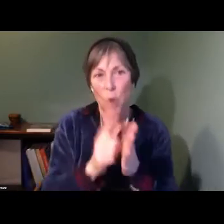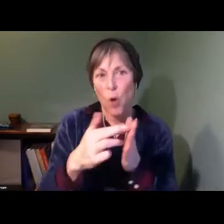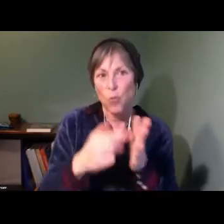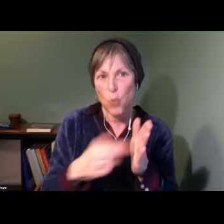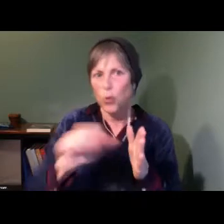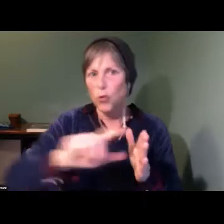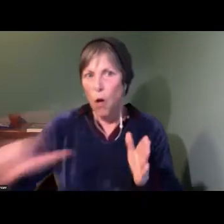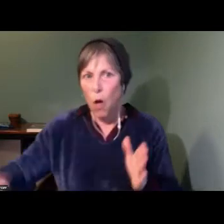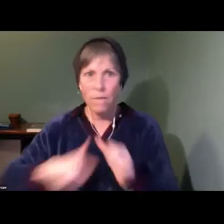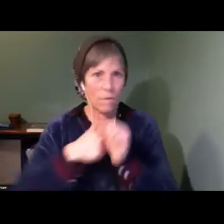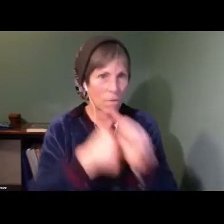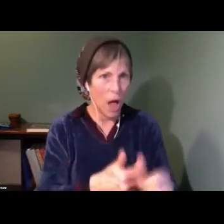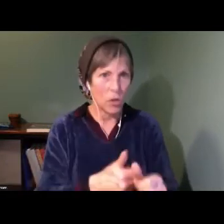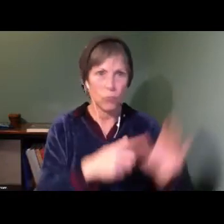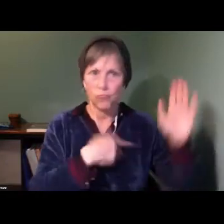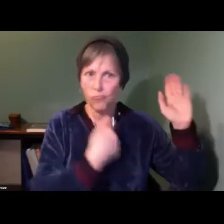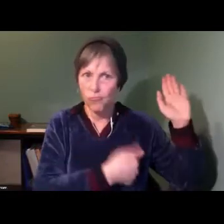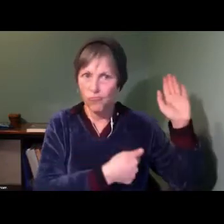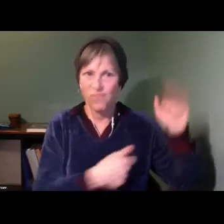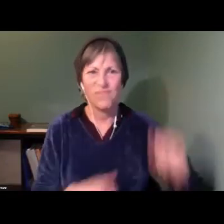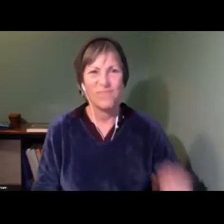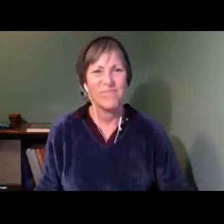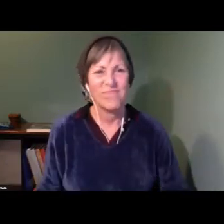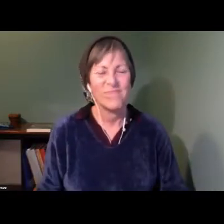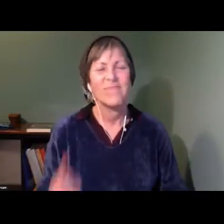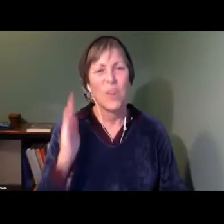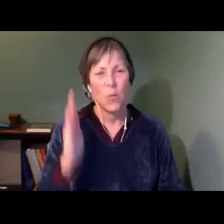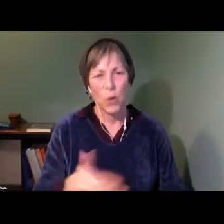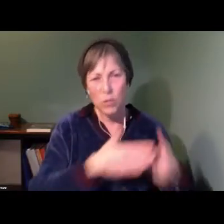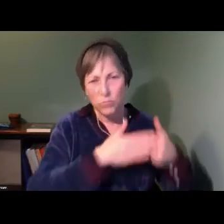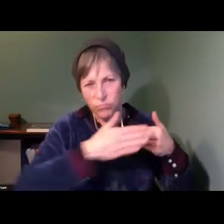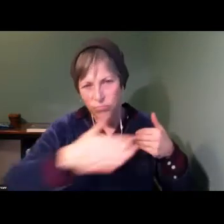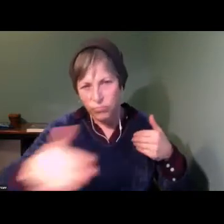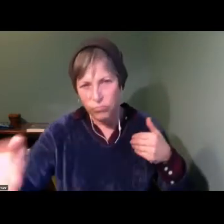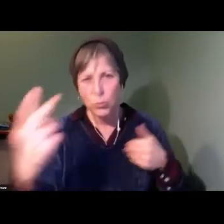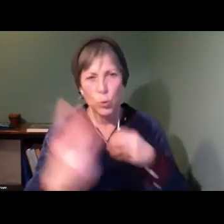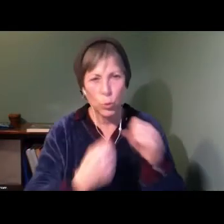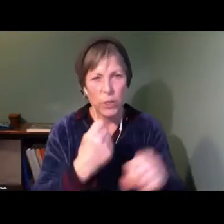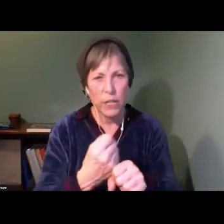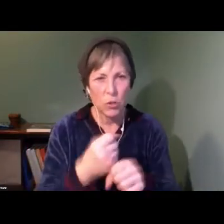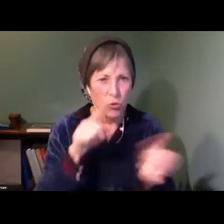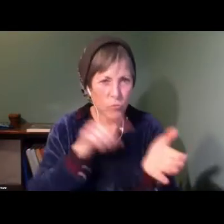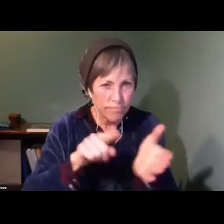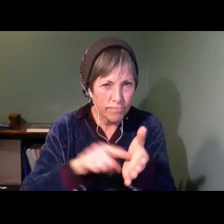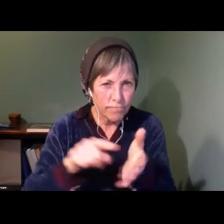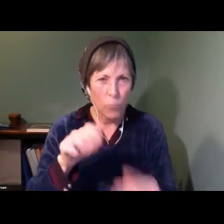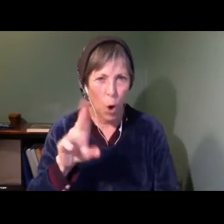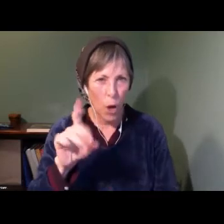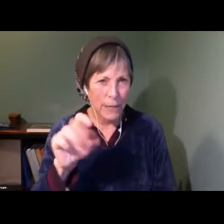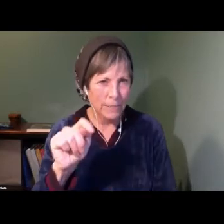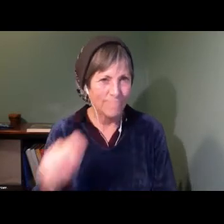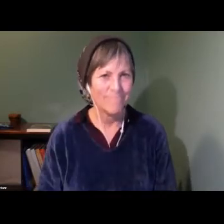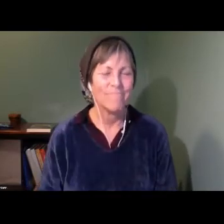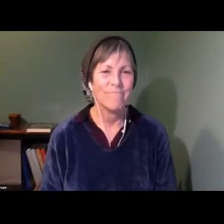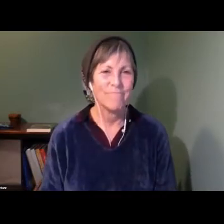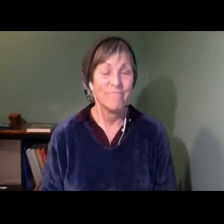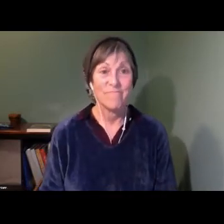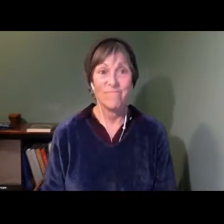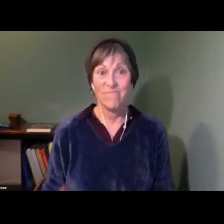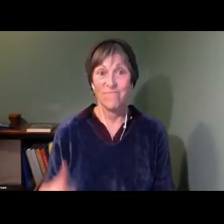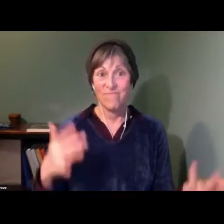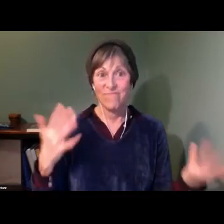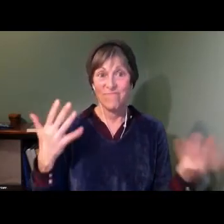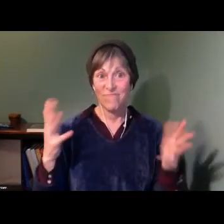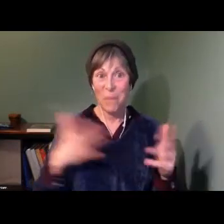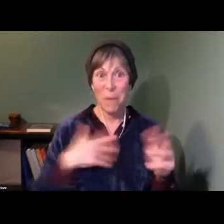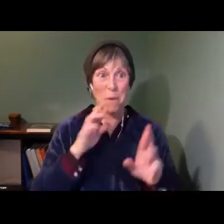all candidates and that will proceed over the next couple of years. And that is my my